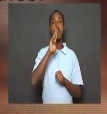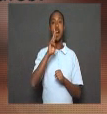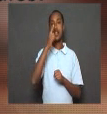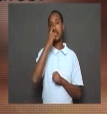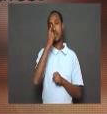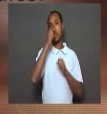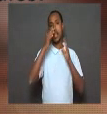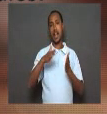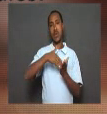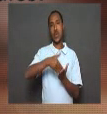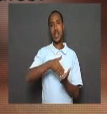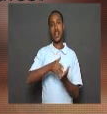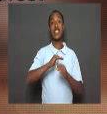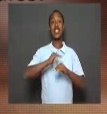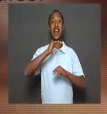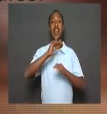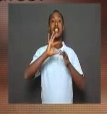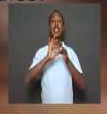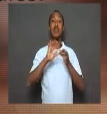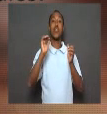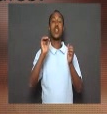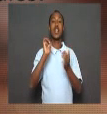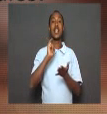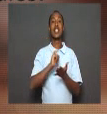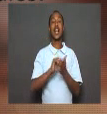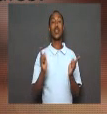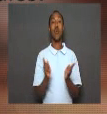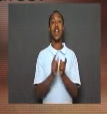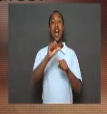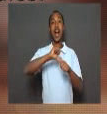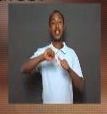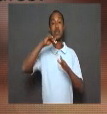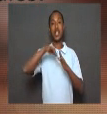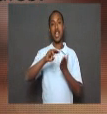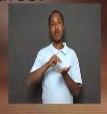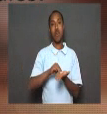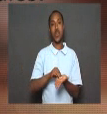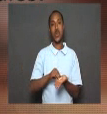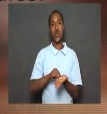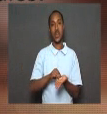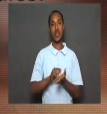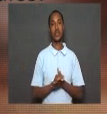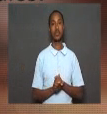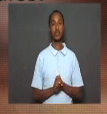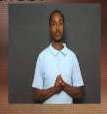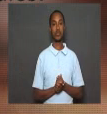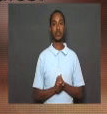typically weaker than the bonds that connect atoms in molecules.